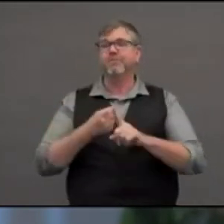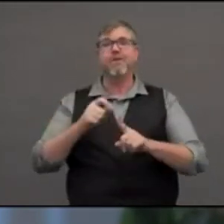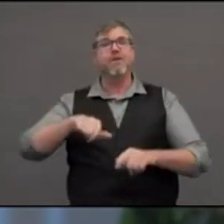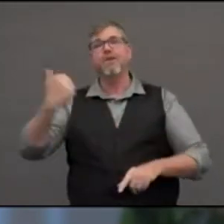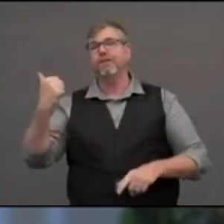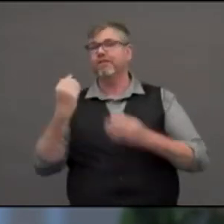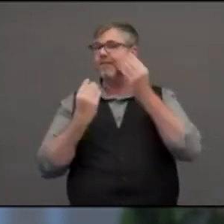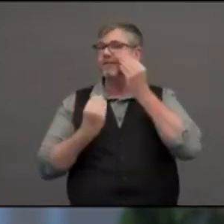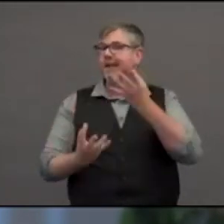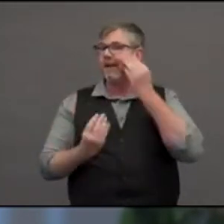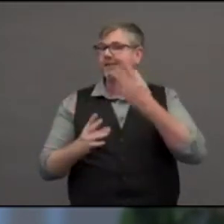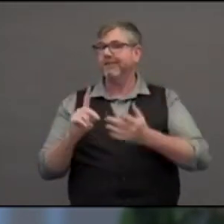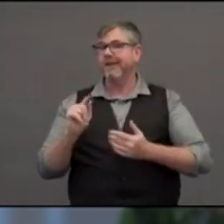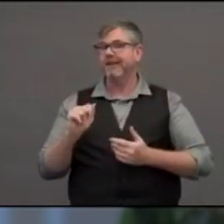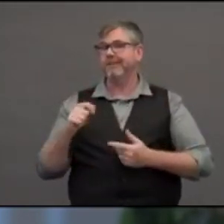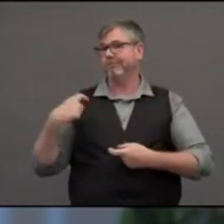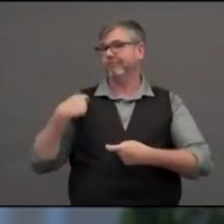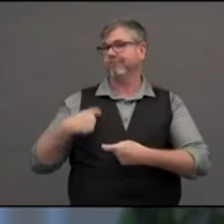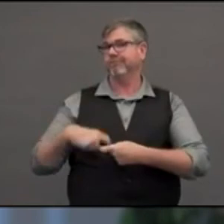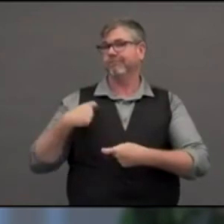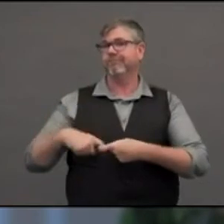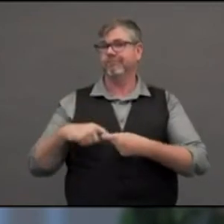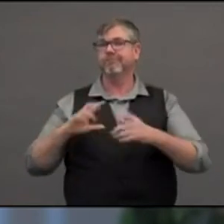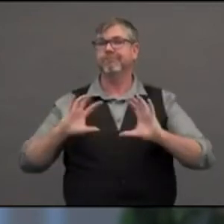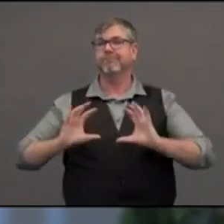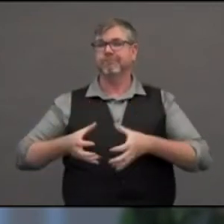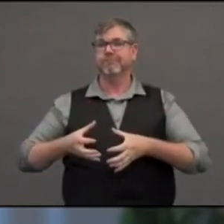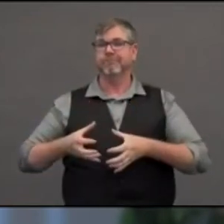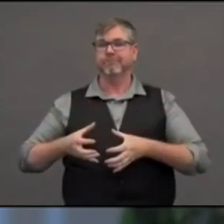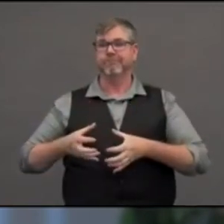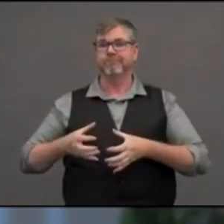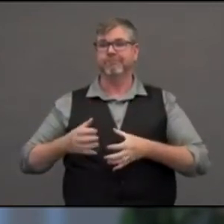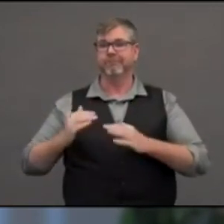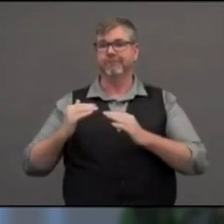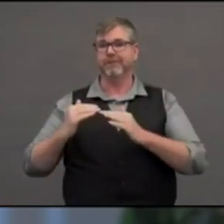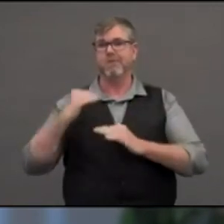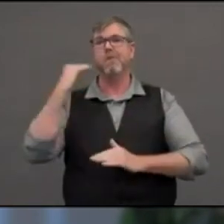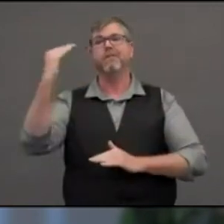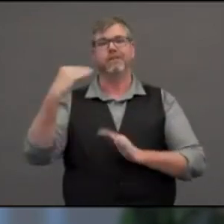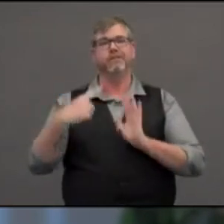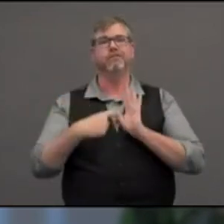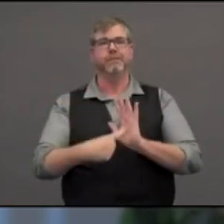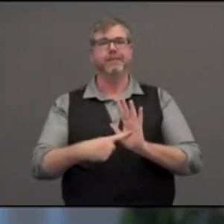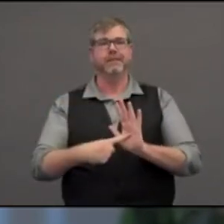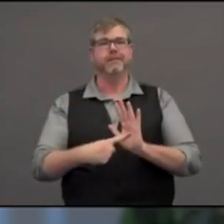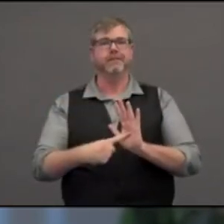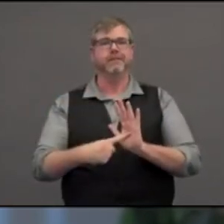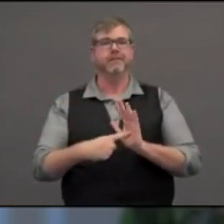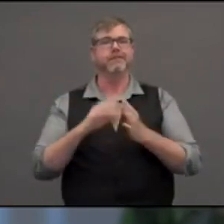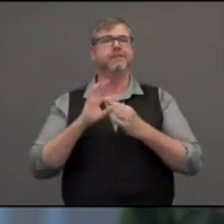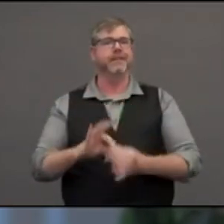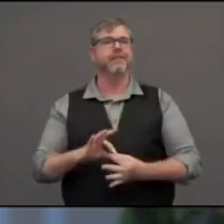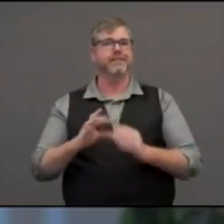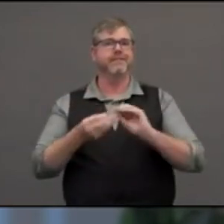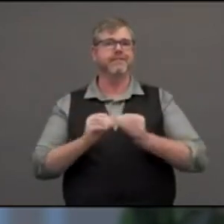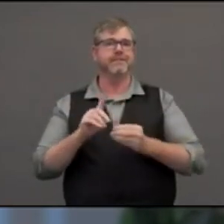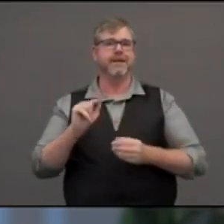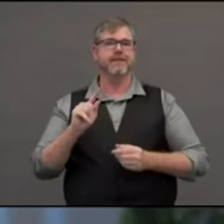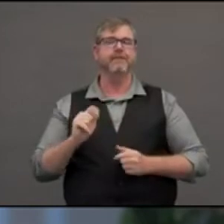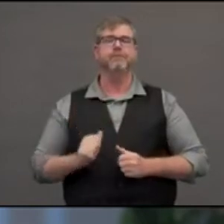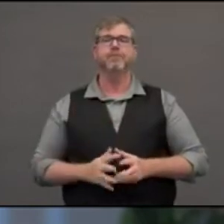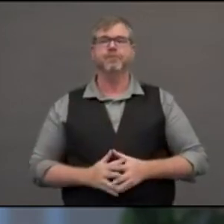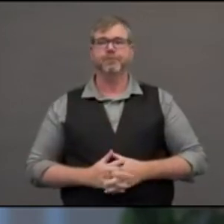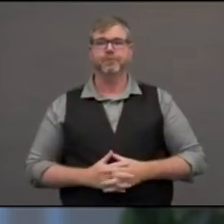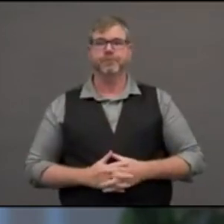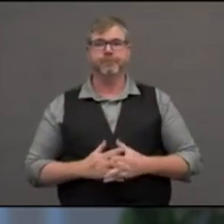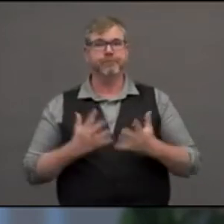Latino population is overrepresented in the frontline workers. So we see more Latinos that are working